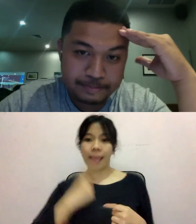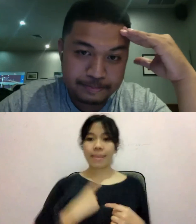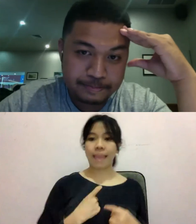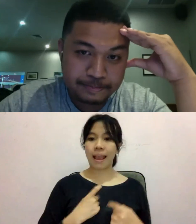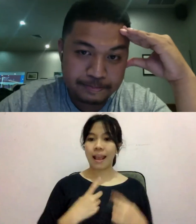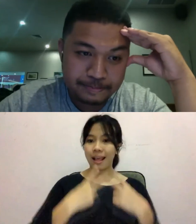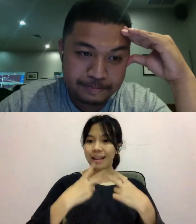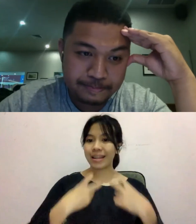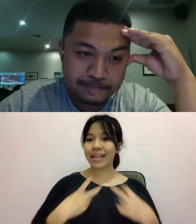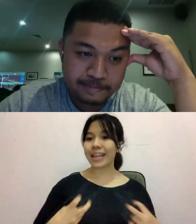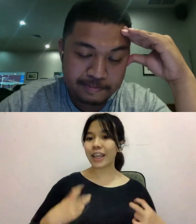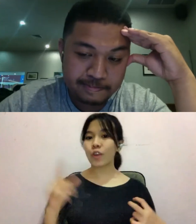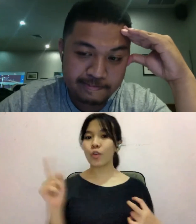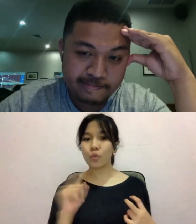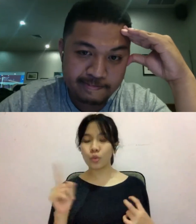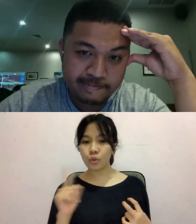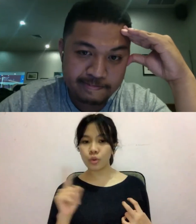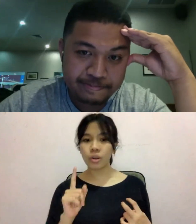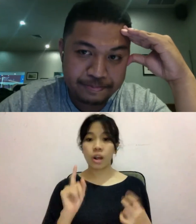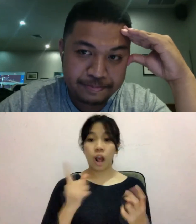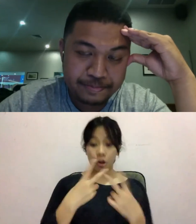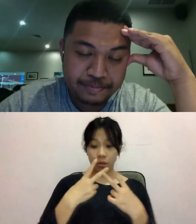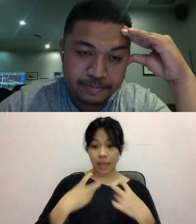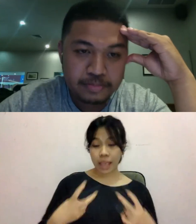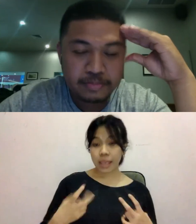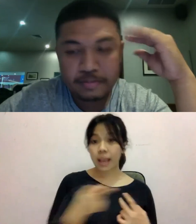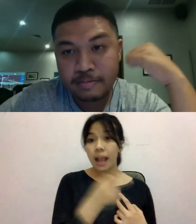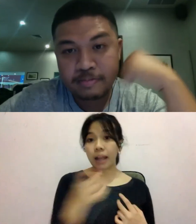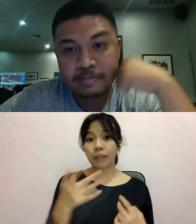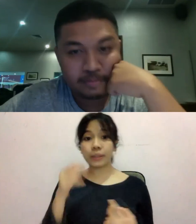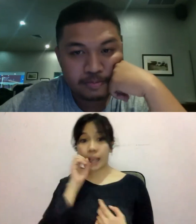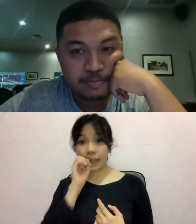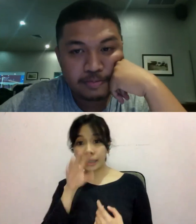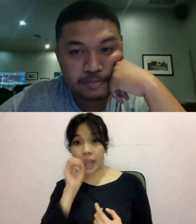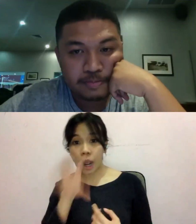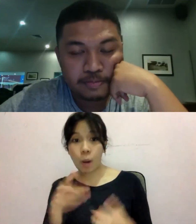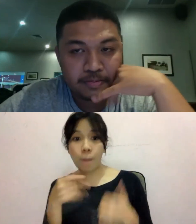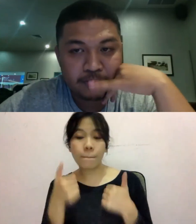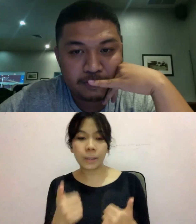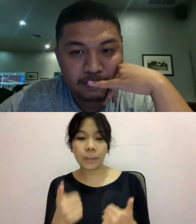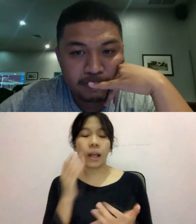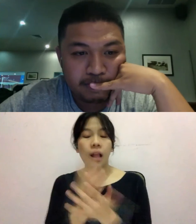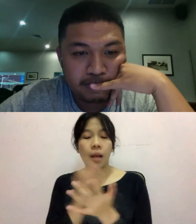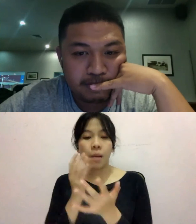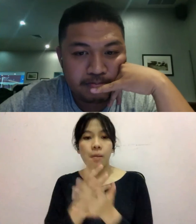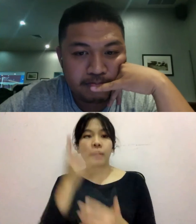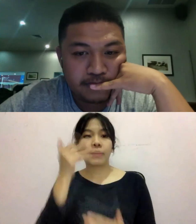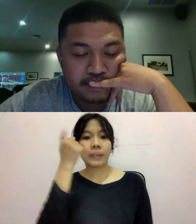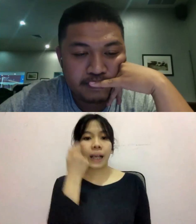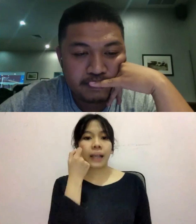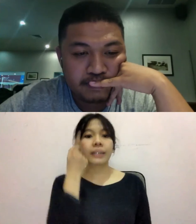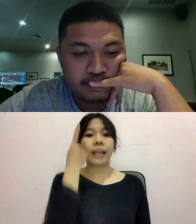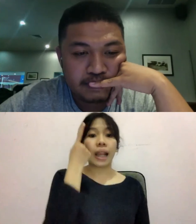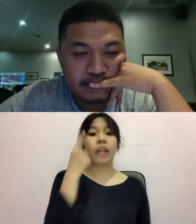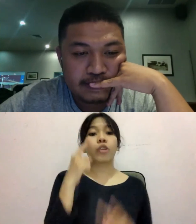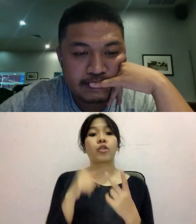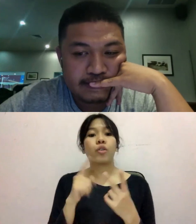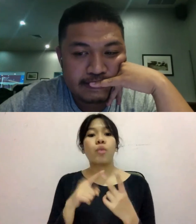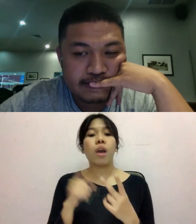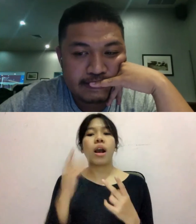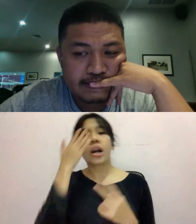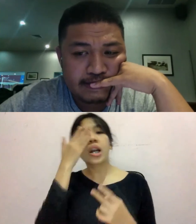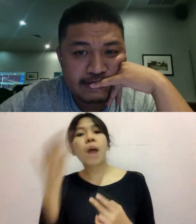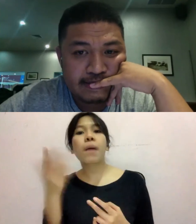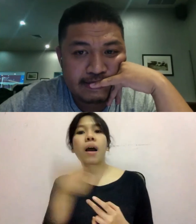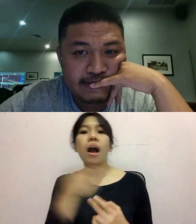trying to answer those questions every day through our roles. But at the same time, while we do this life process and